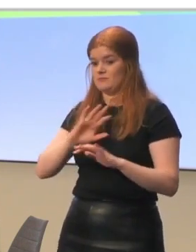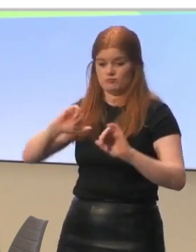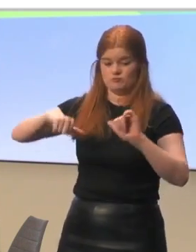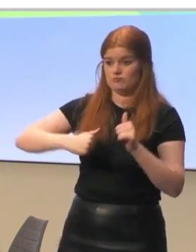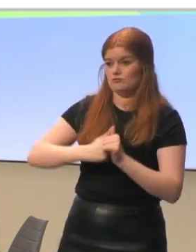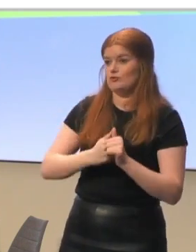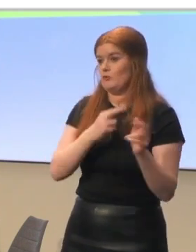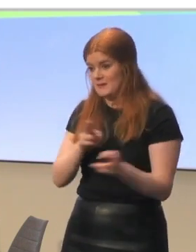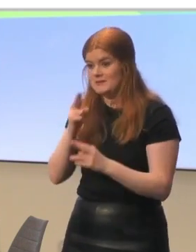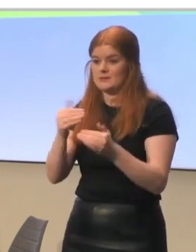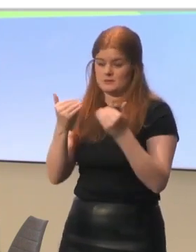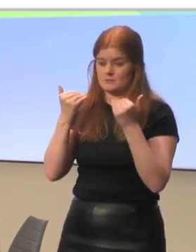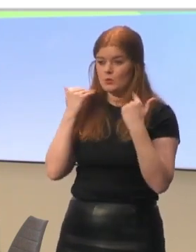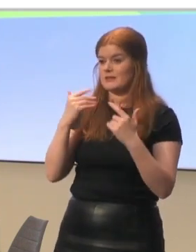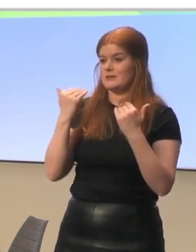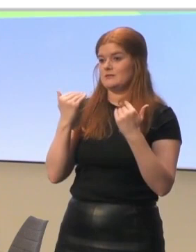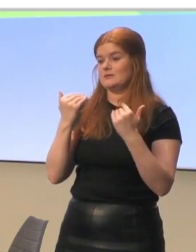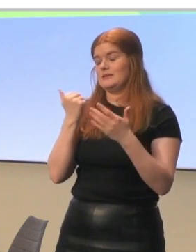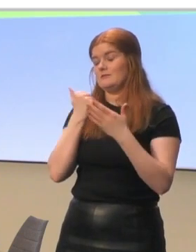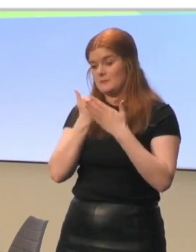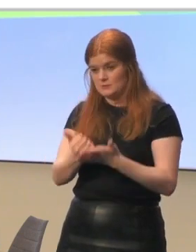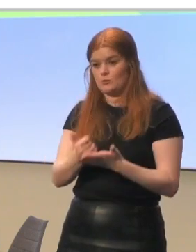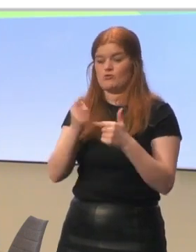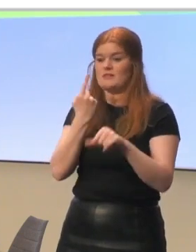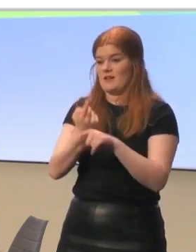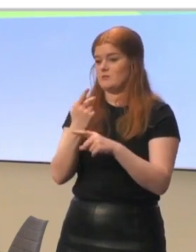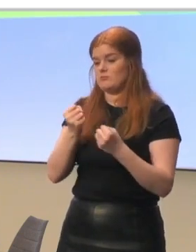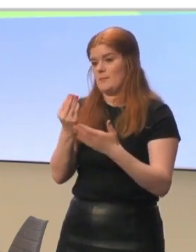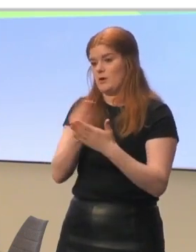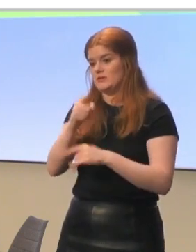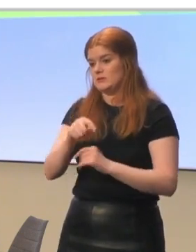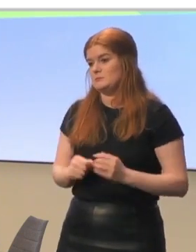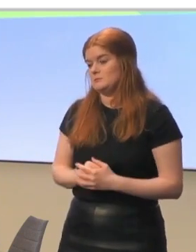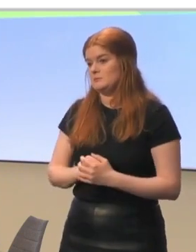all the support and information that is there has been very much part of it.